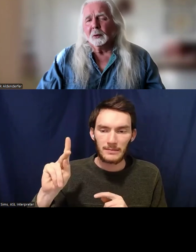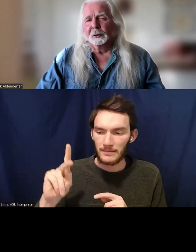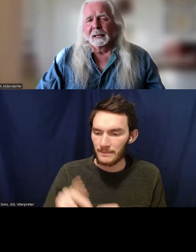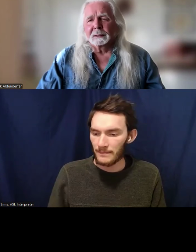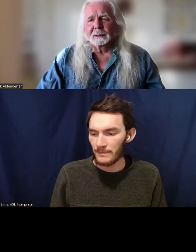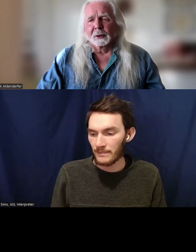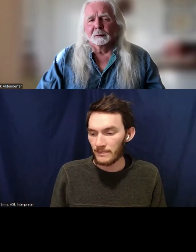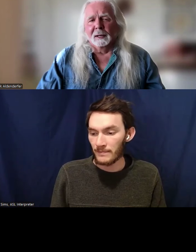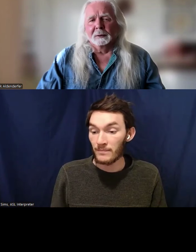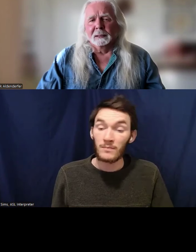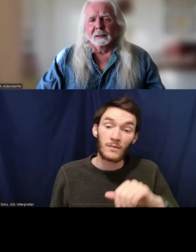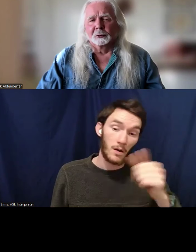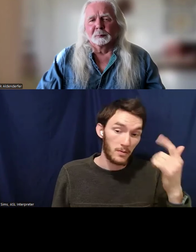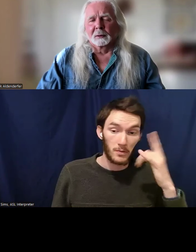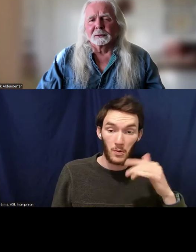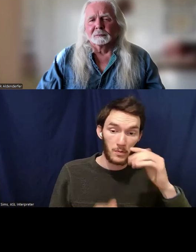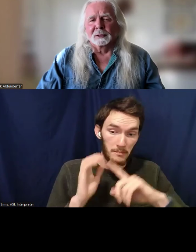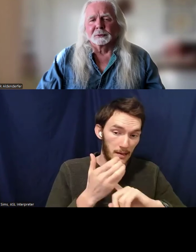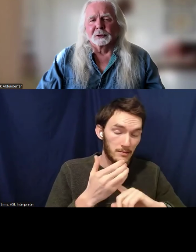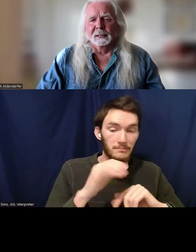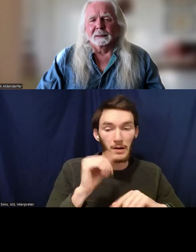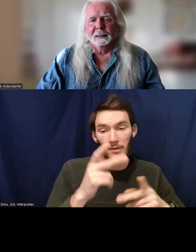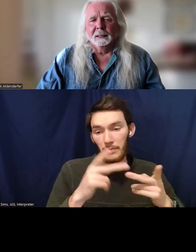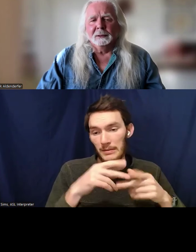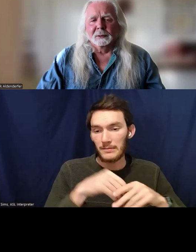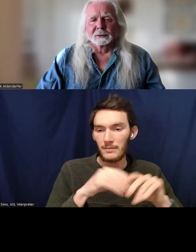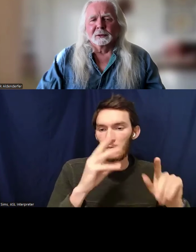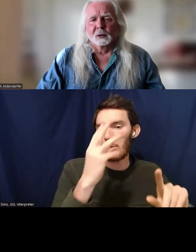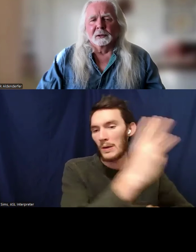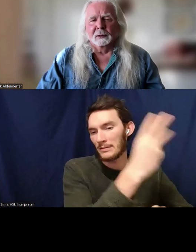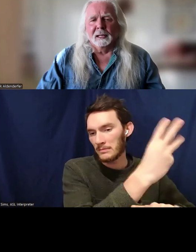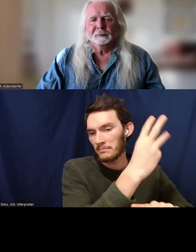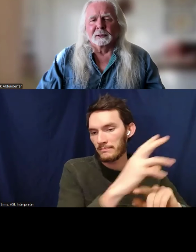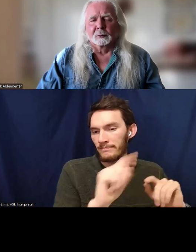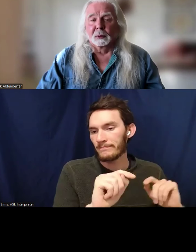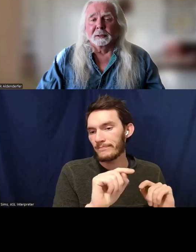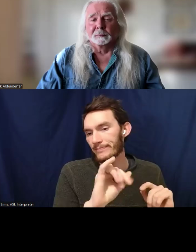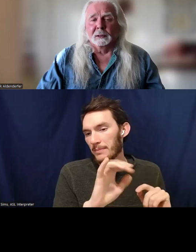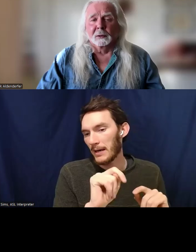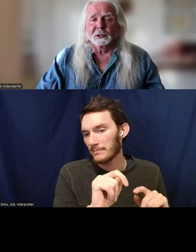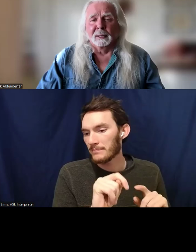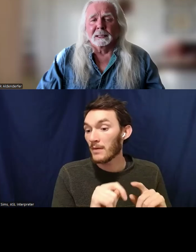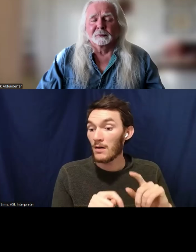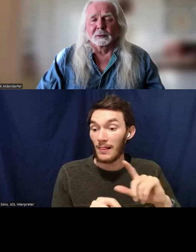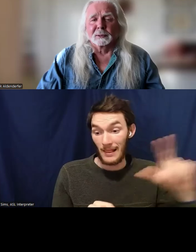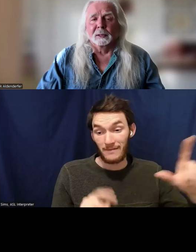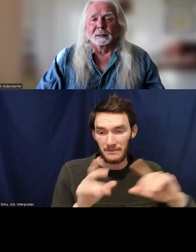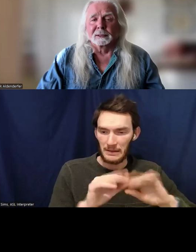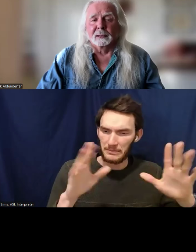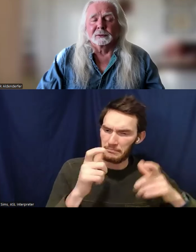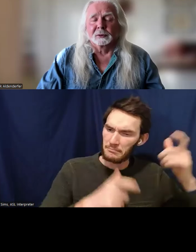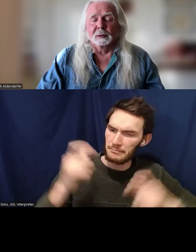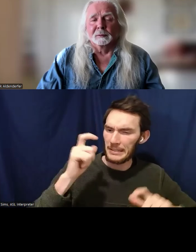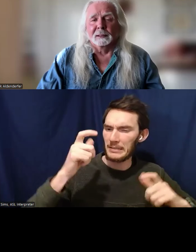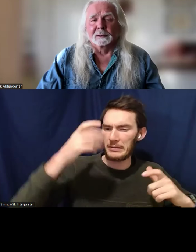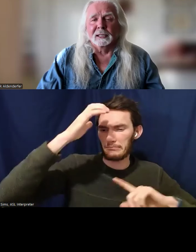Other golden masks that were found in other parts of Western Tibet. You can see the one on the left is a relatively large mask, very similar in